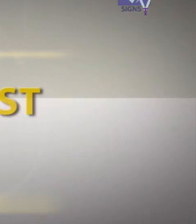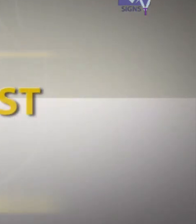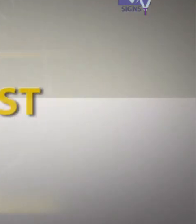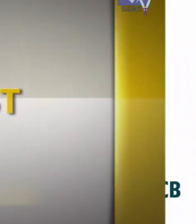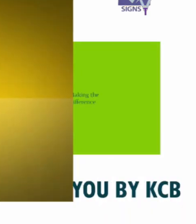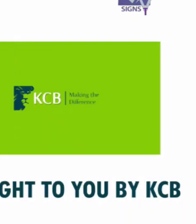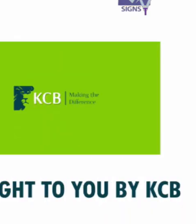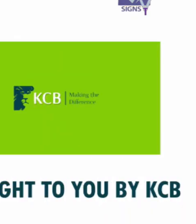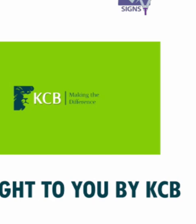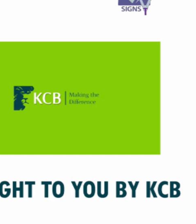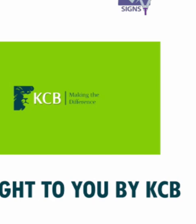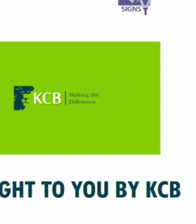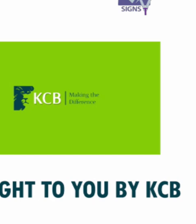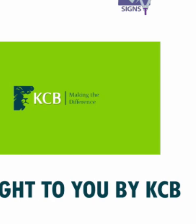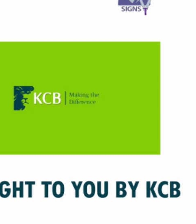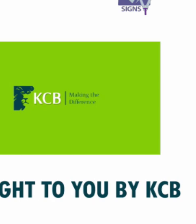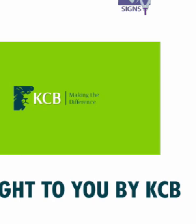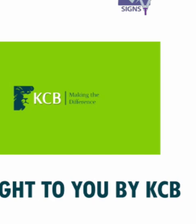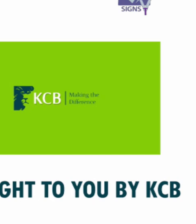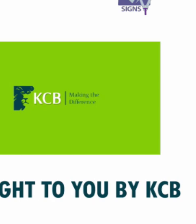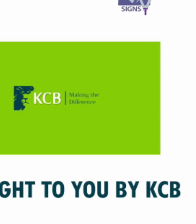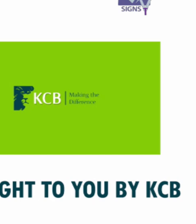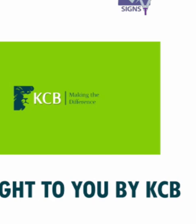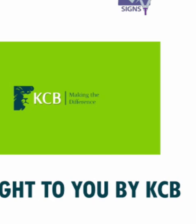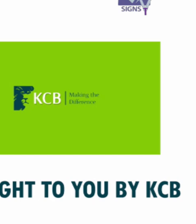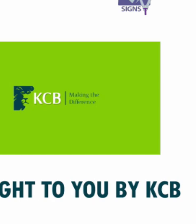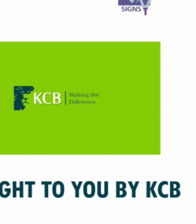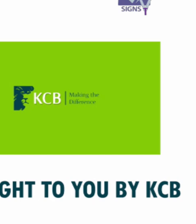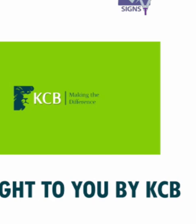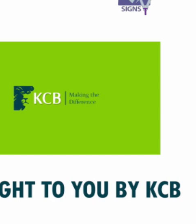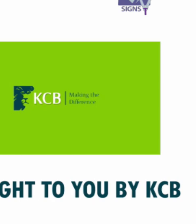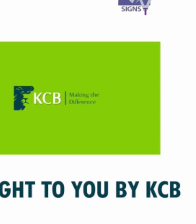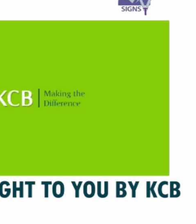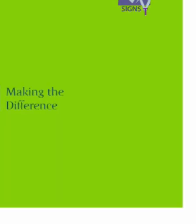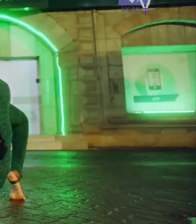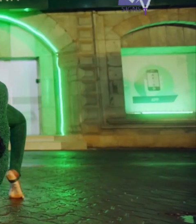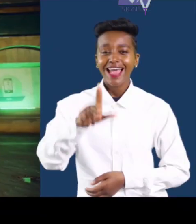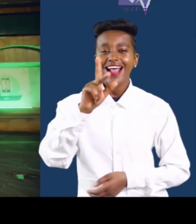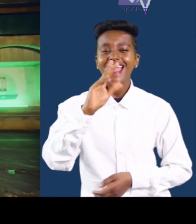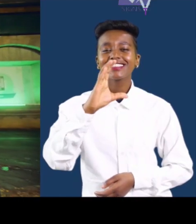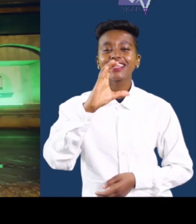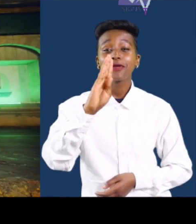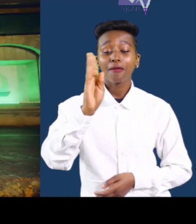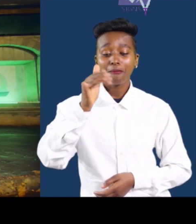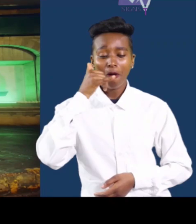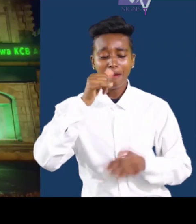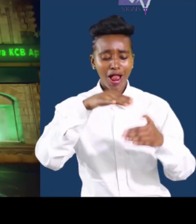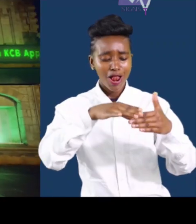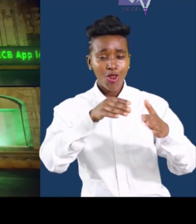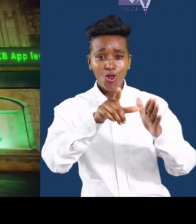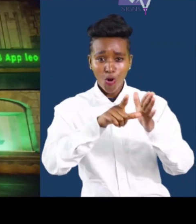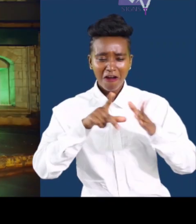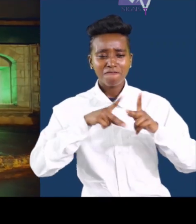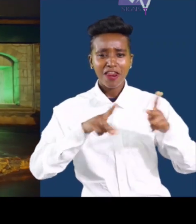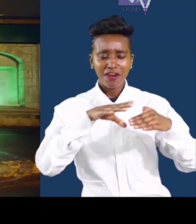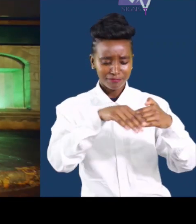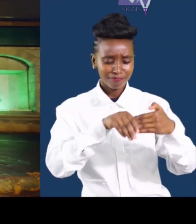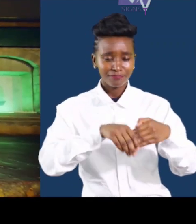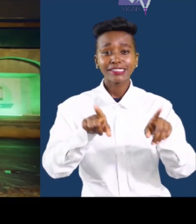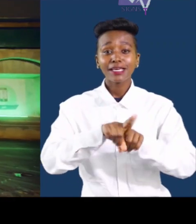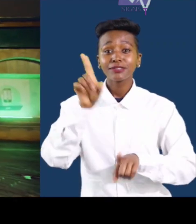Breakfast show brought to you by KCB. KCB Mobile Loan ni mkopo